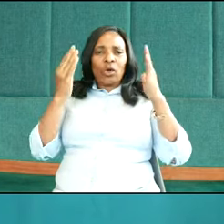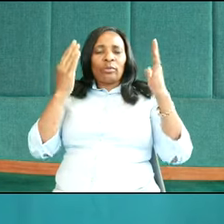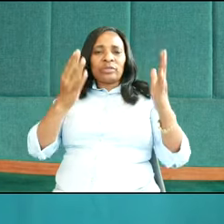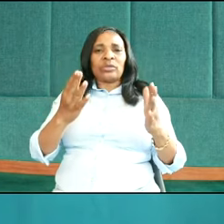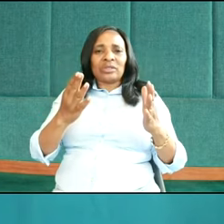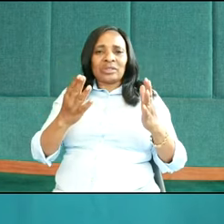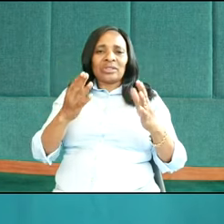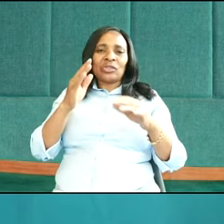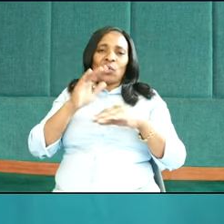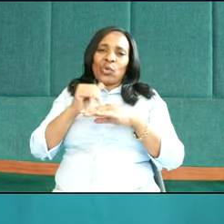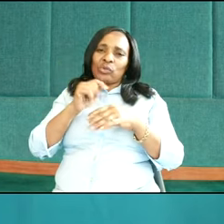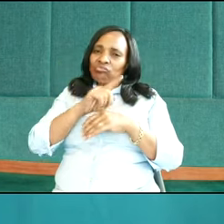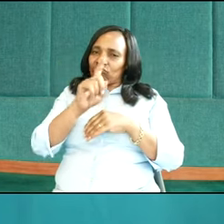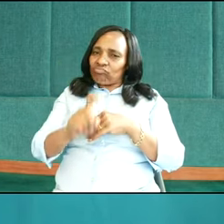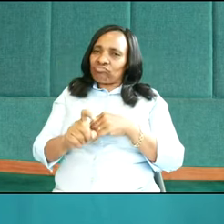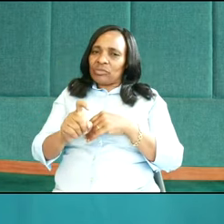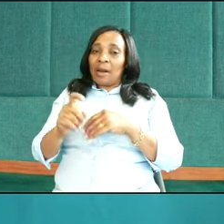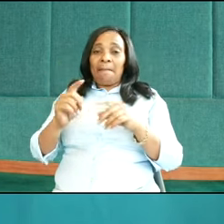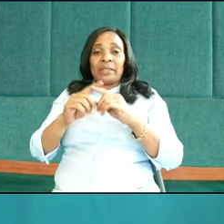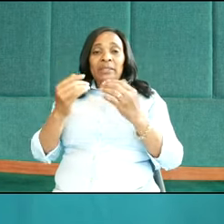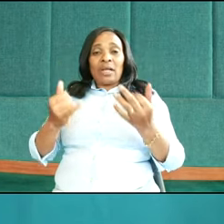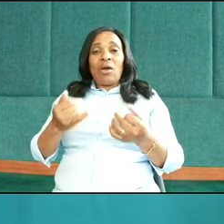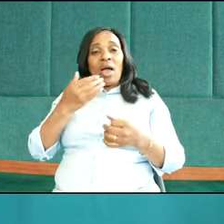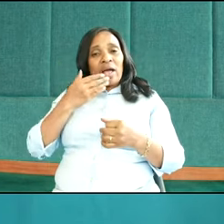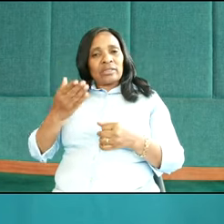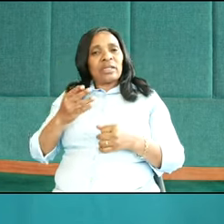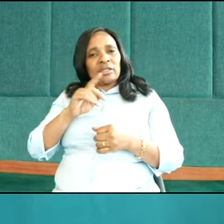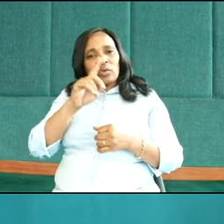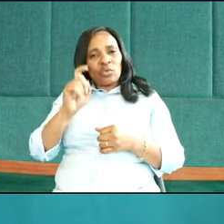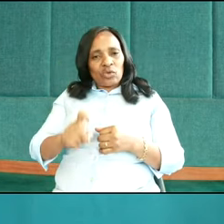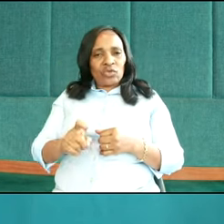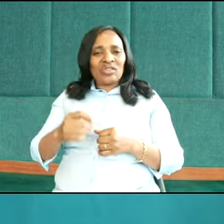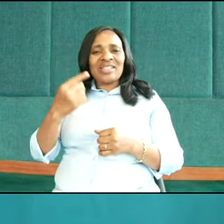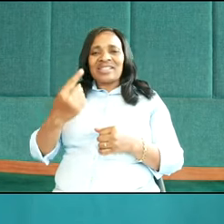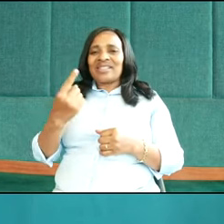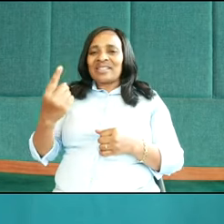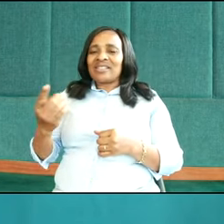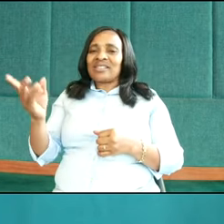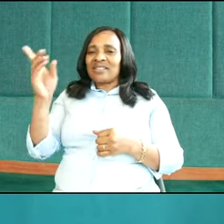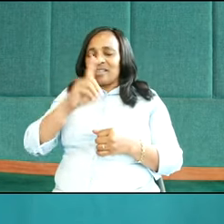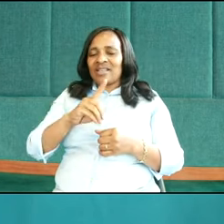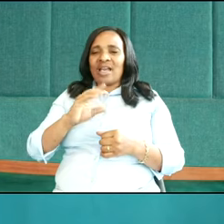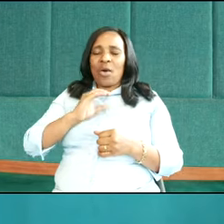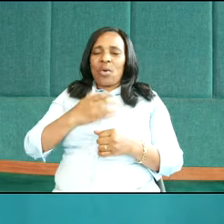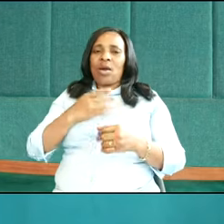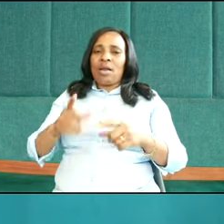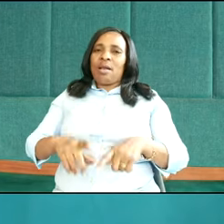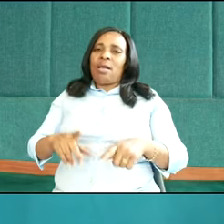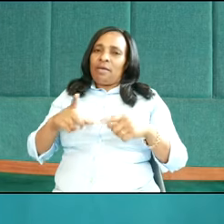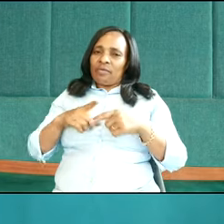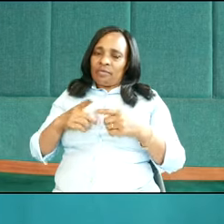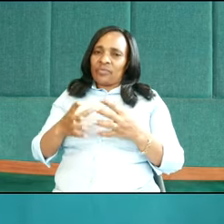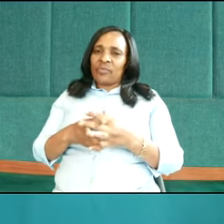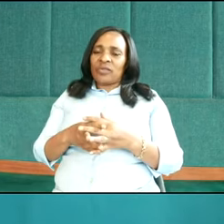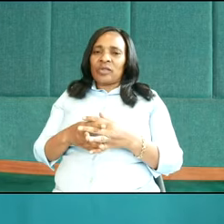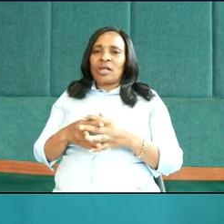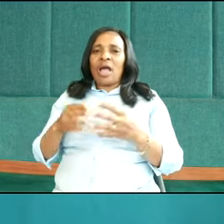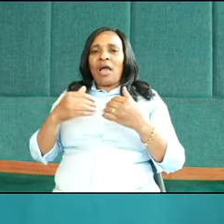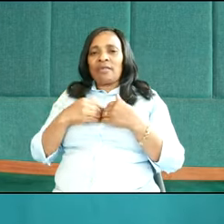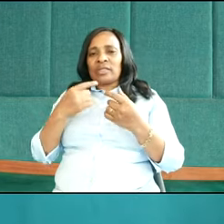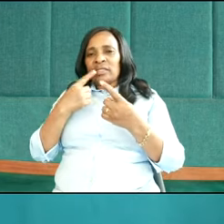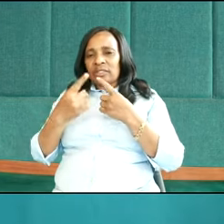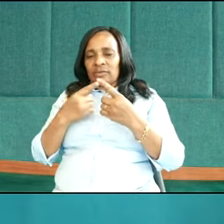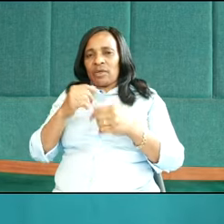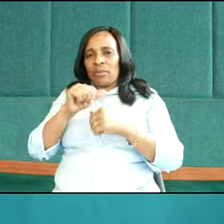is called into question. But then we have to answer that question each and every day of our lives. All right, having said